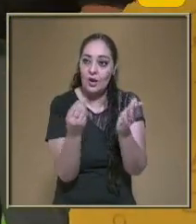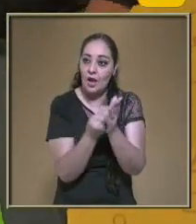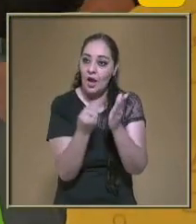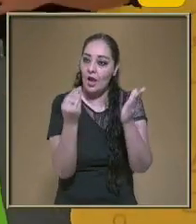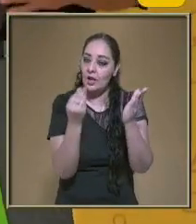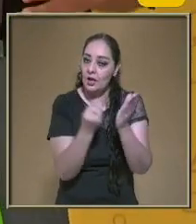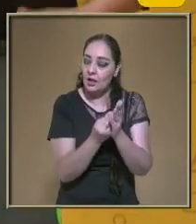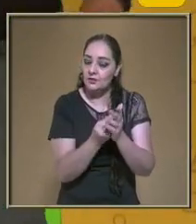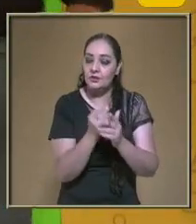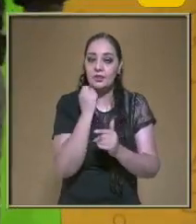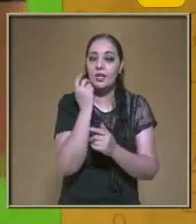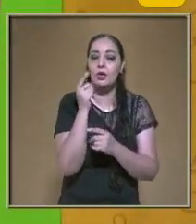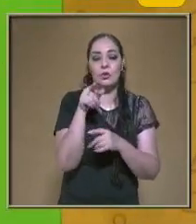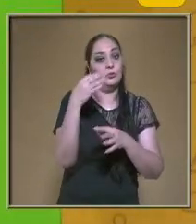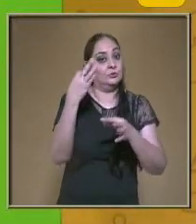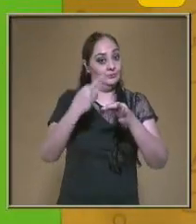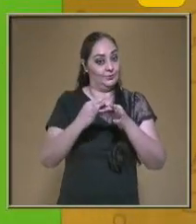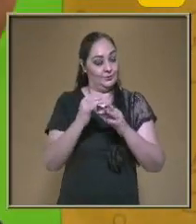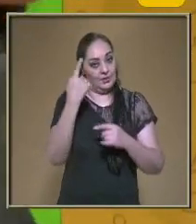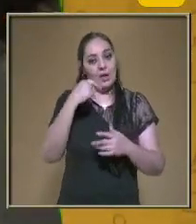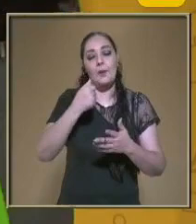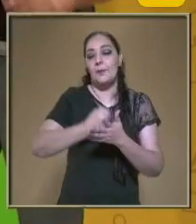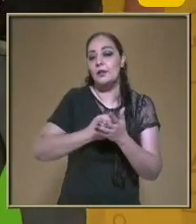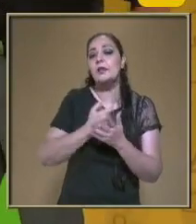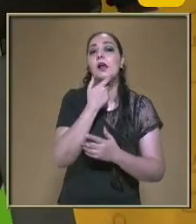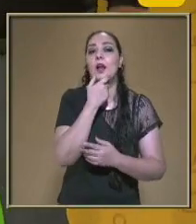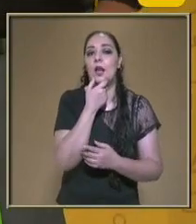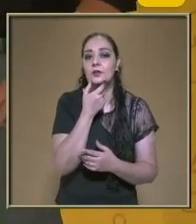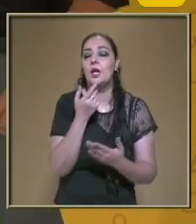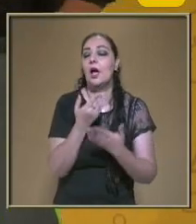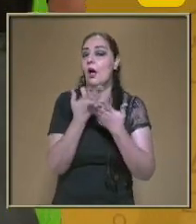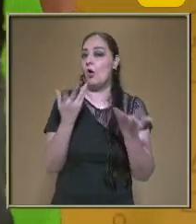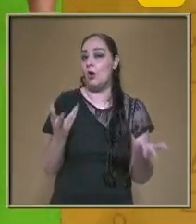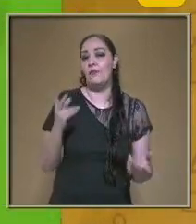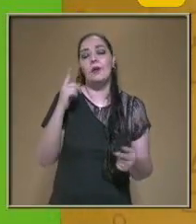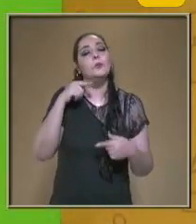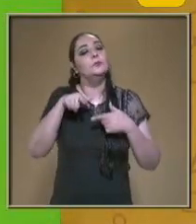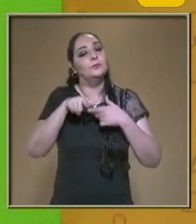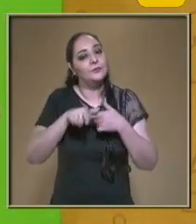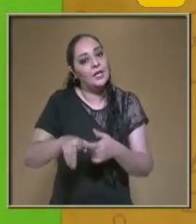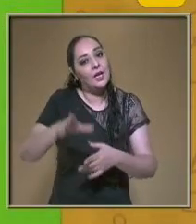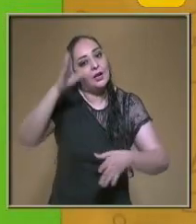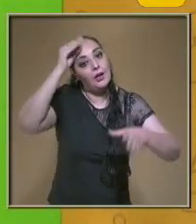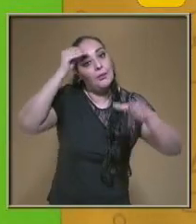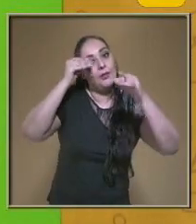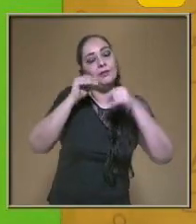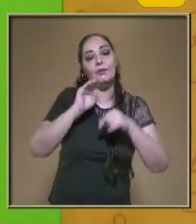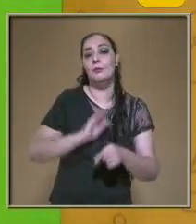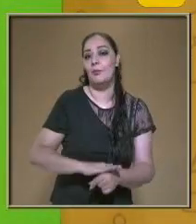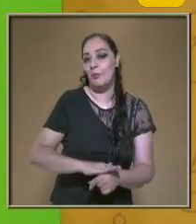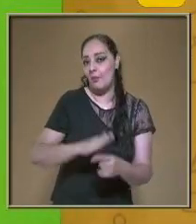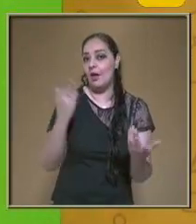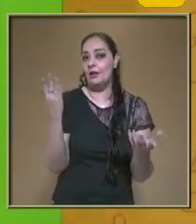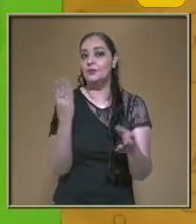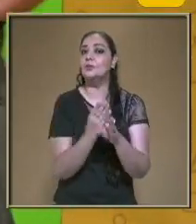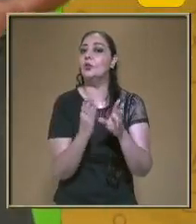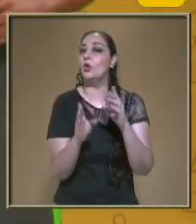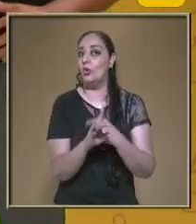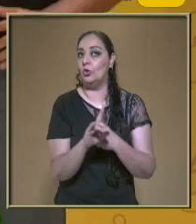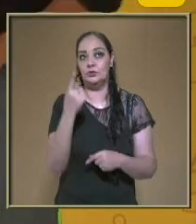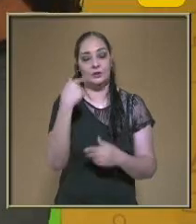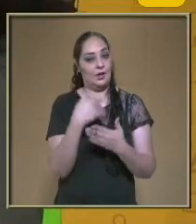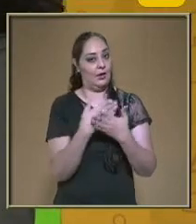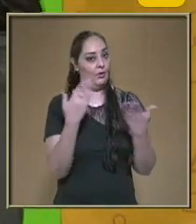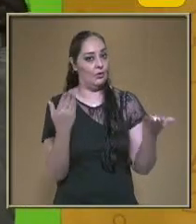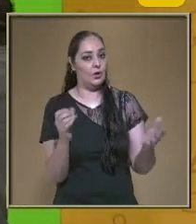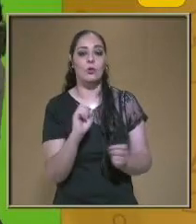And I want you to be ready to practice English. Let's keep building some learning bombs, okay?